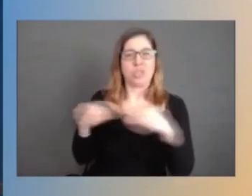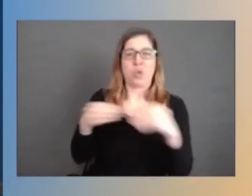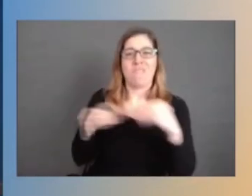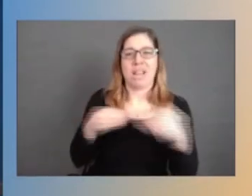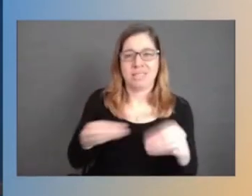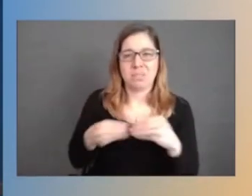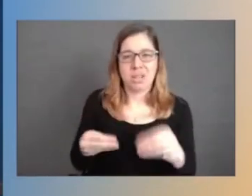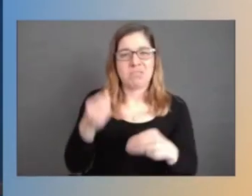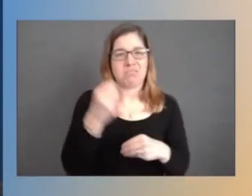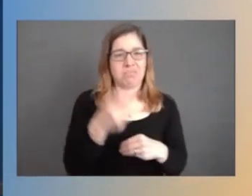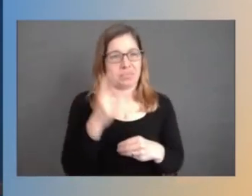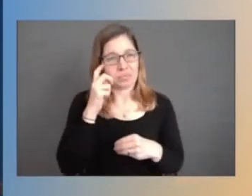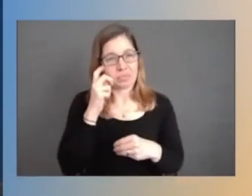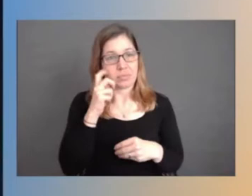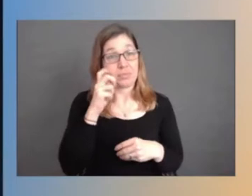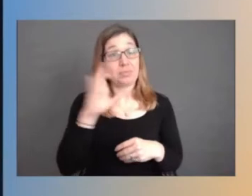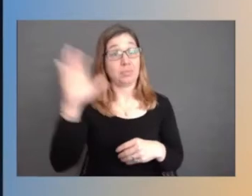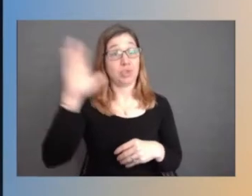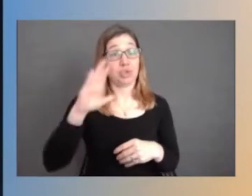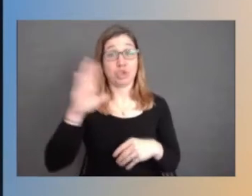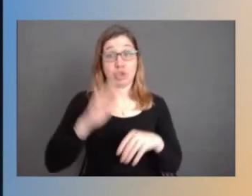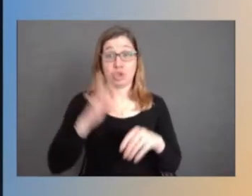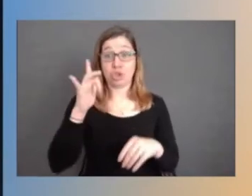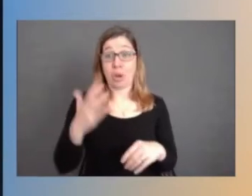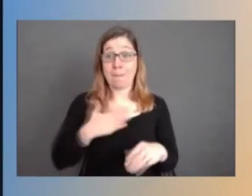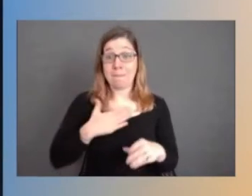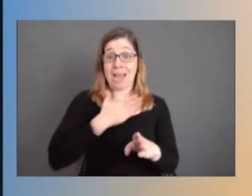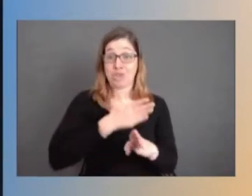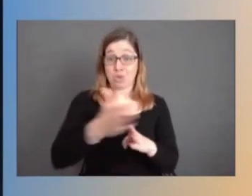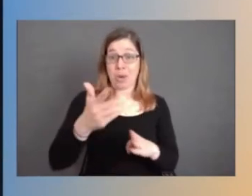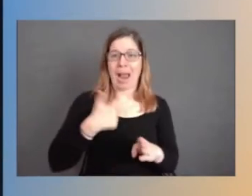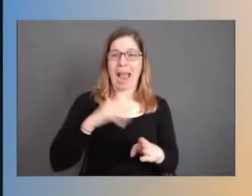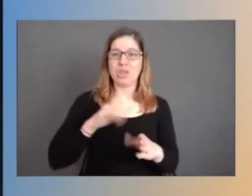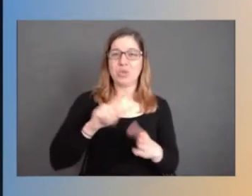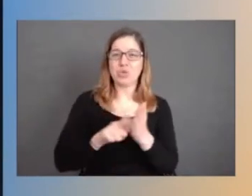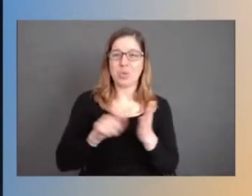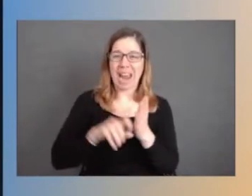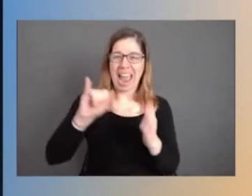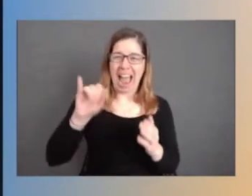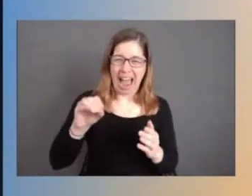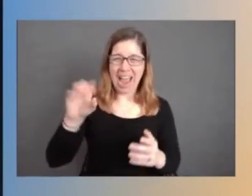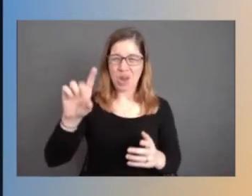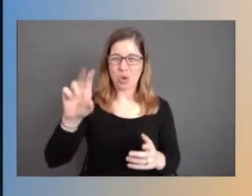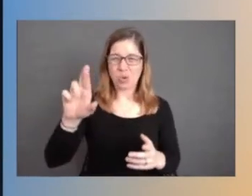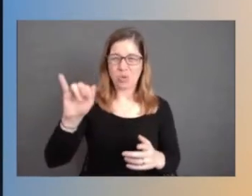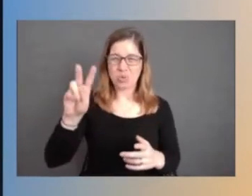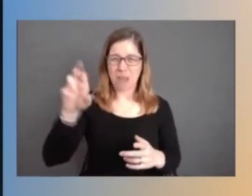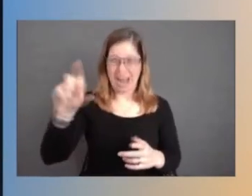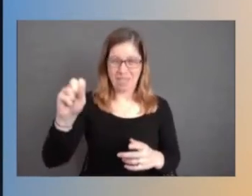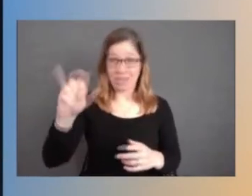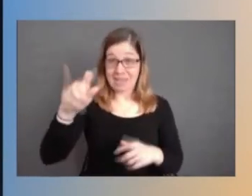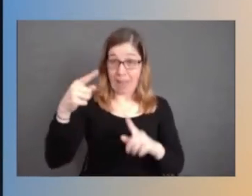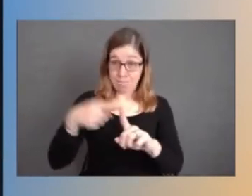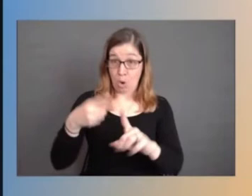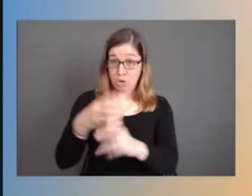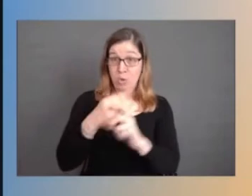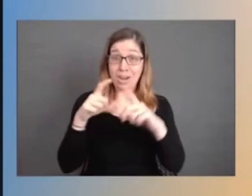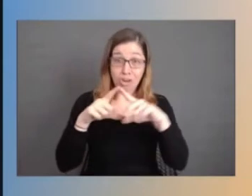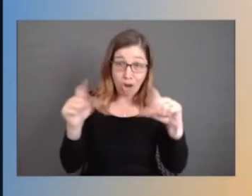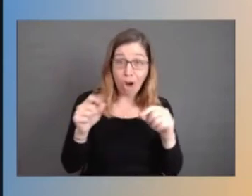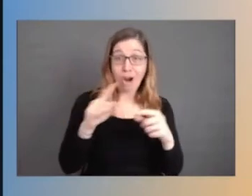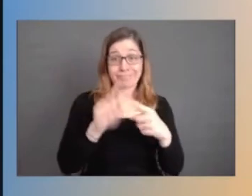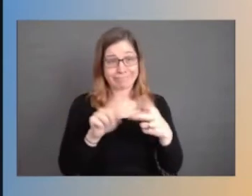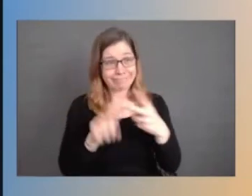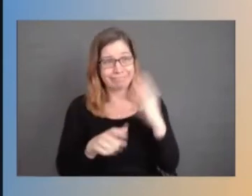back earlier in my career, I used to write IO drivers. And at that point, you get a card and you get a really badly written manual